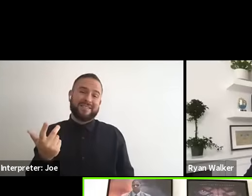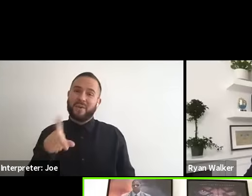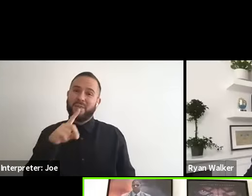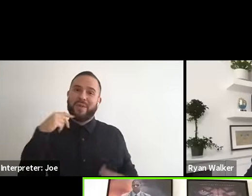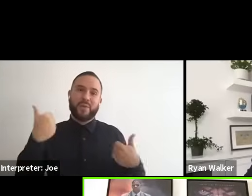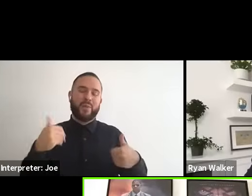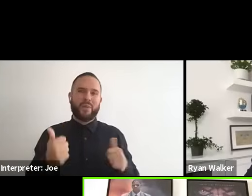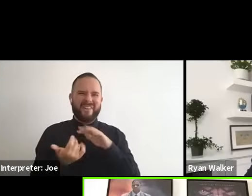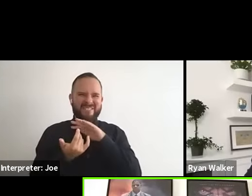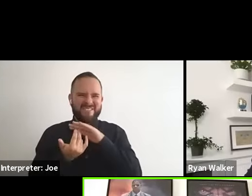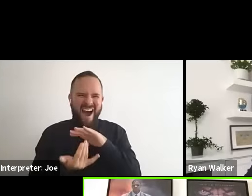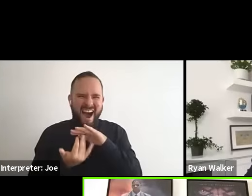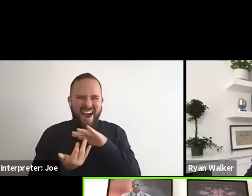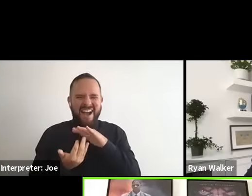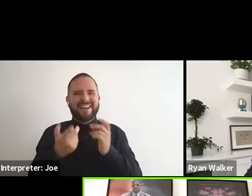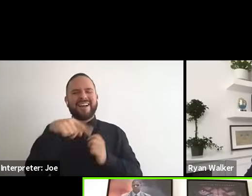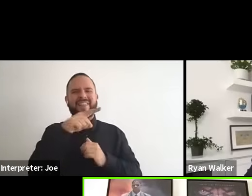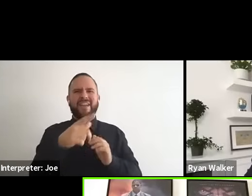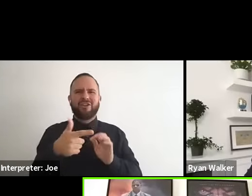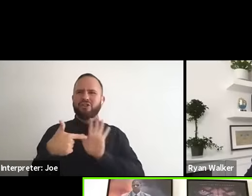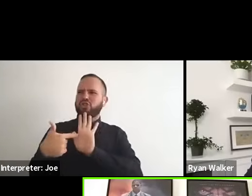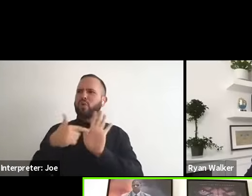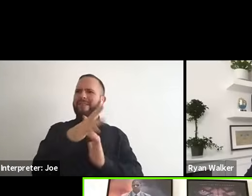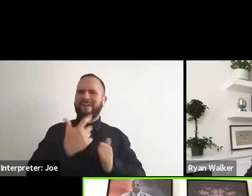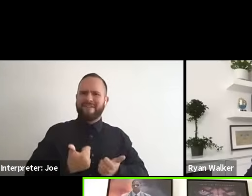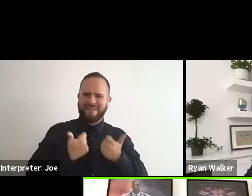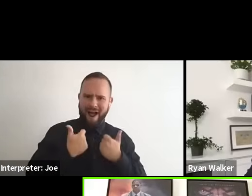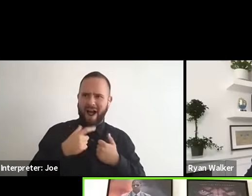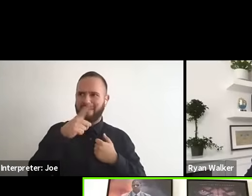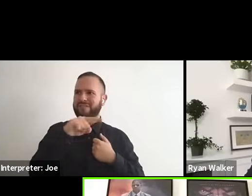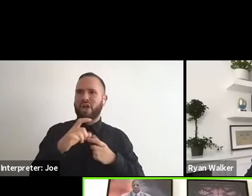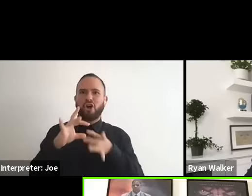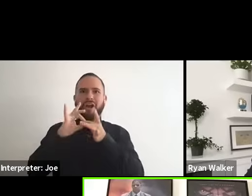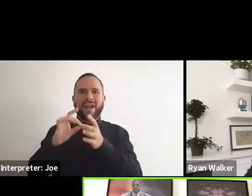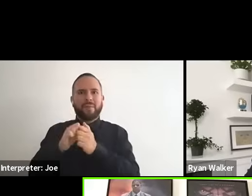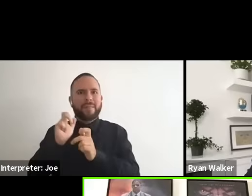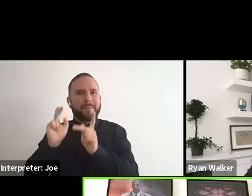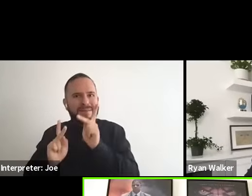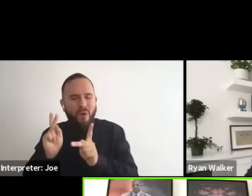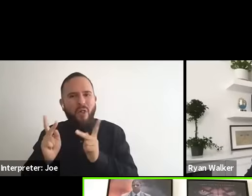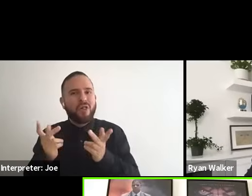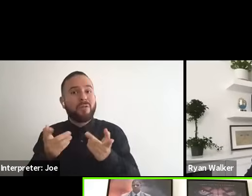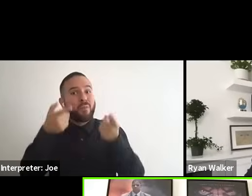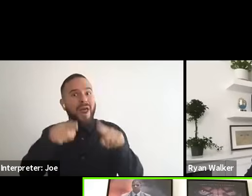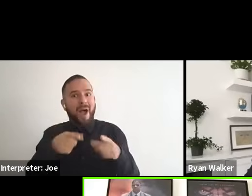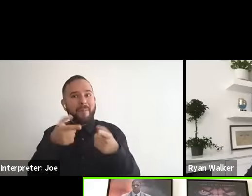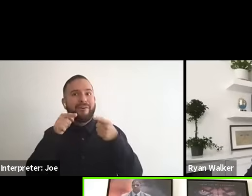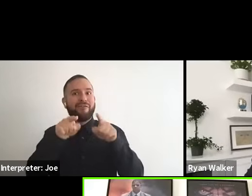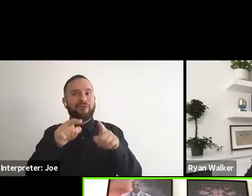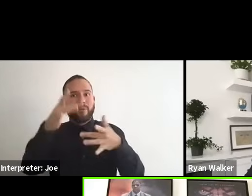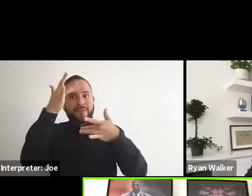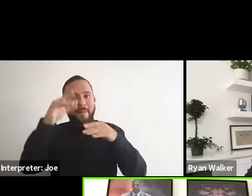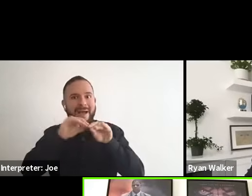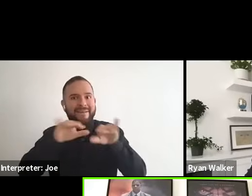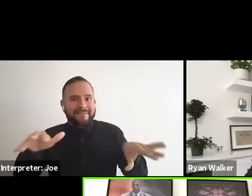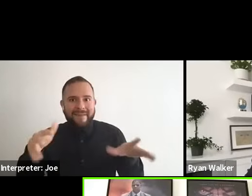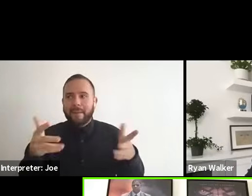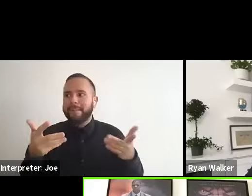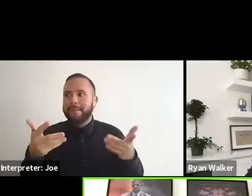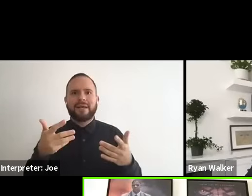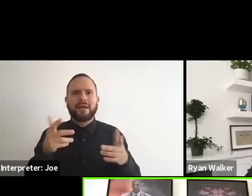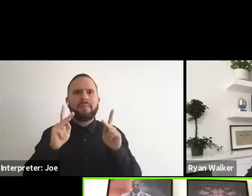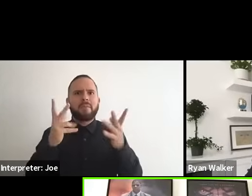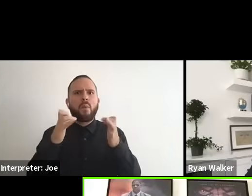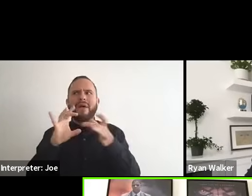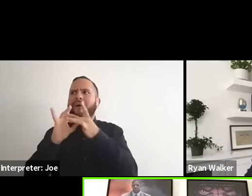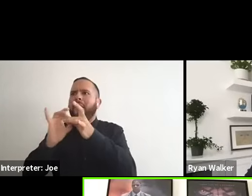sharing part of their lives and connecting with people. I mean, during the pandemic, so many people were clamoring to connect with people. So